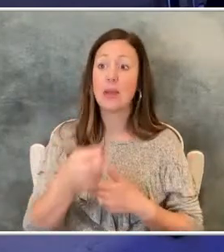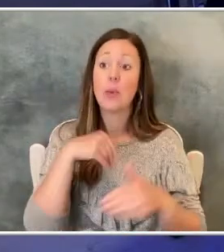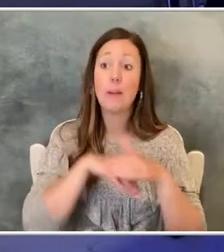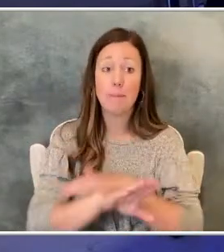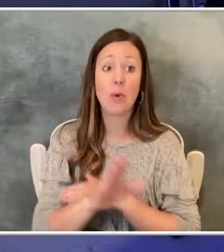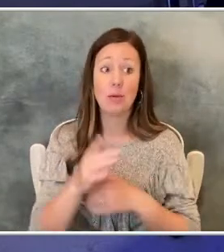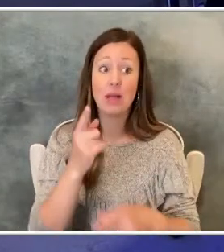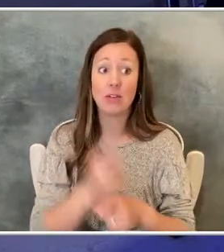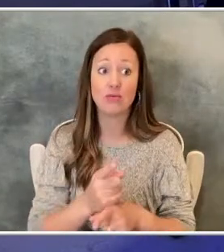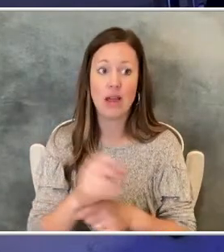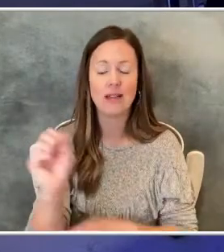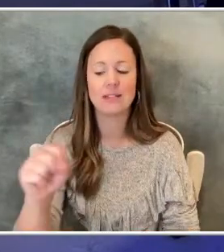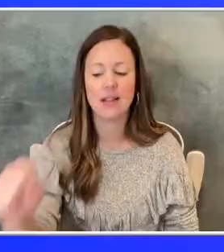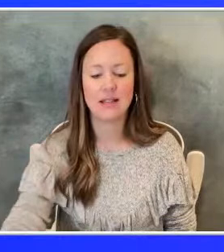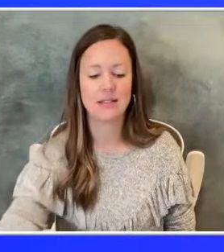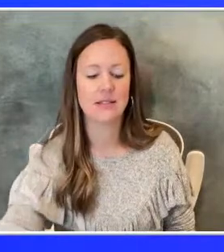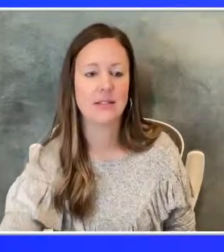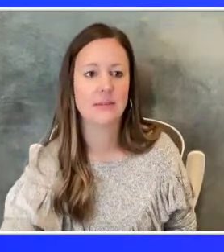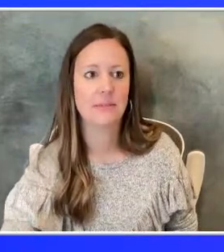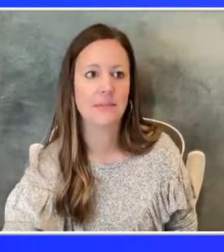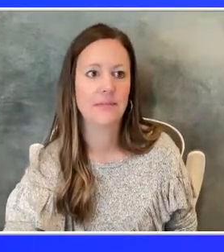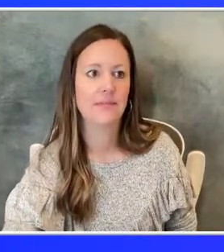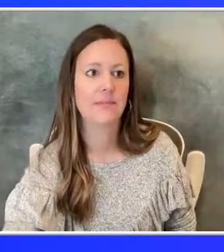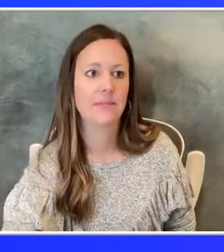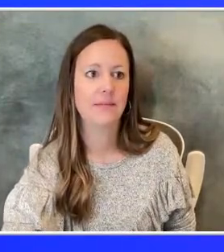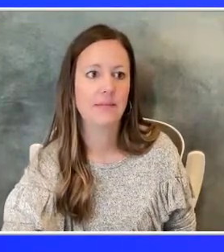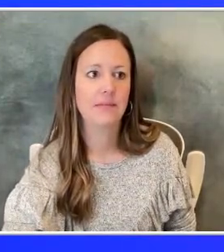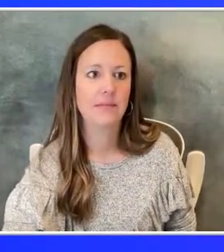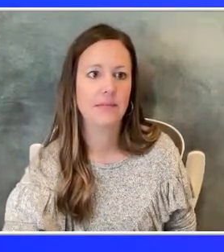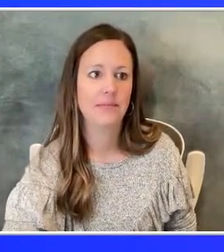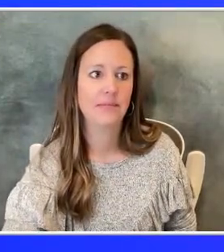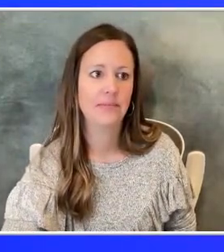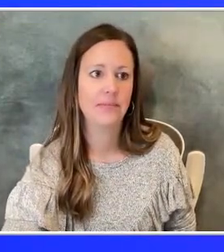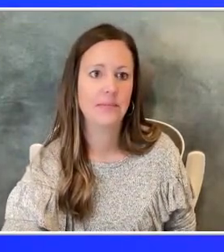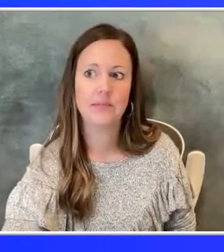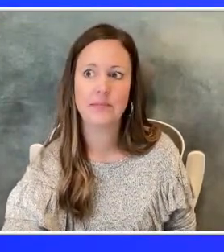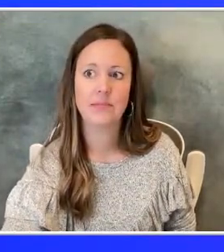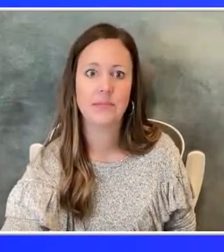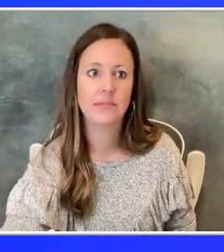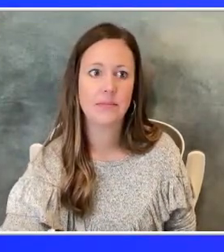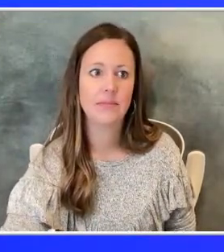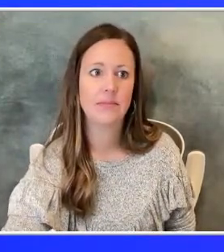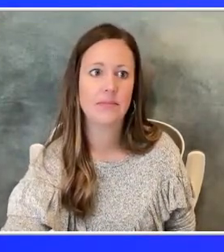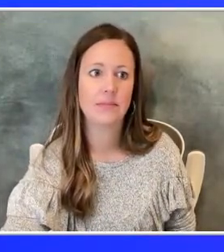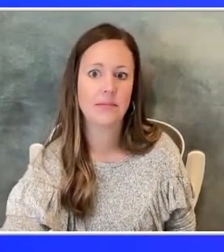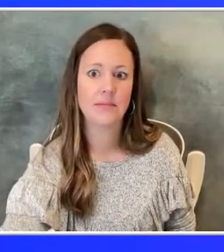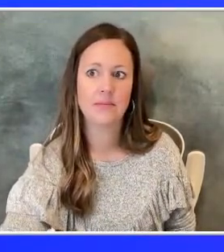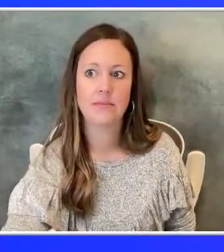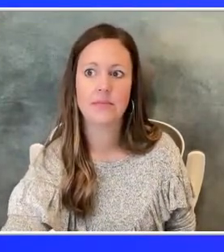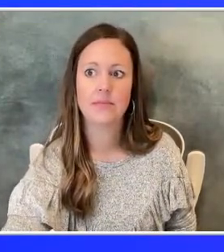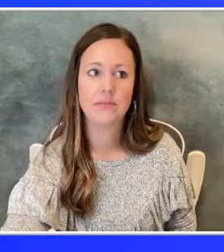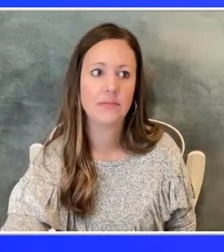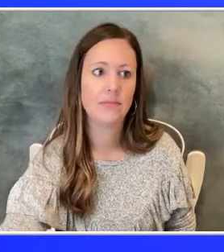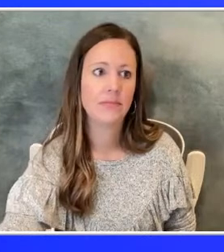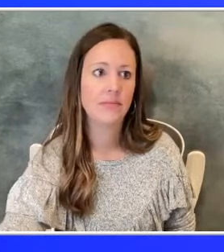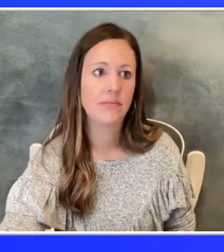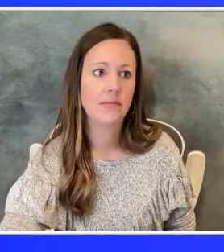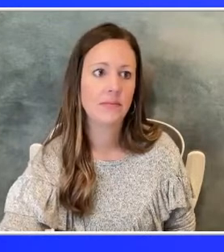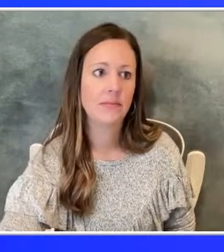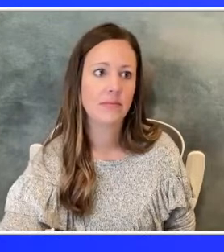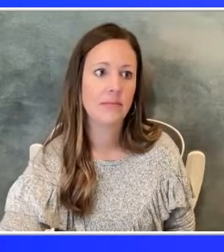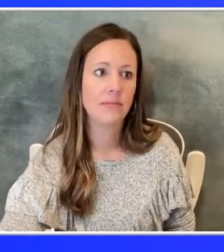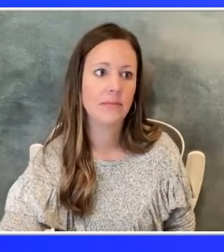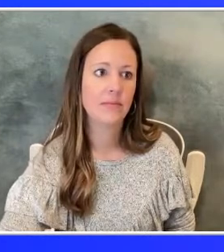okay. Absolutely. And it's very serious. What Aubree has is very serious. If she was not